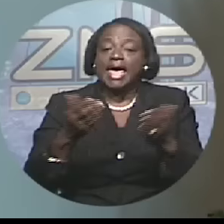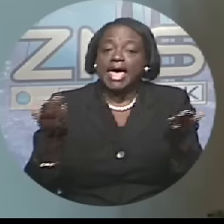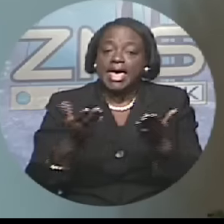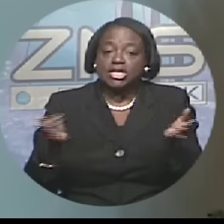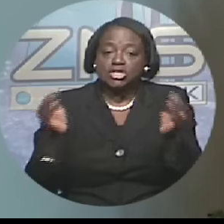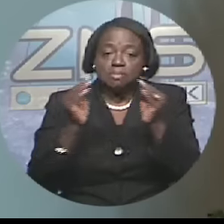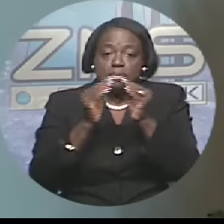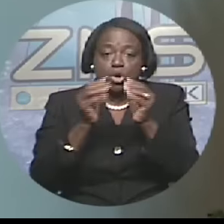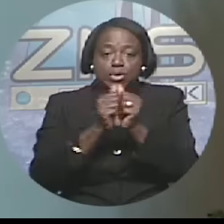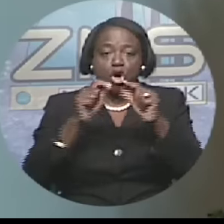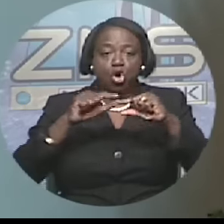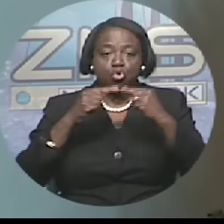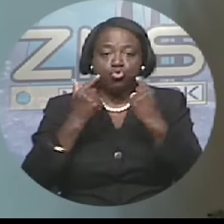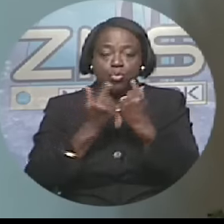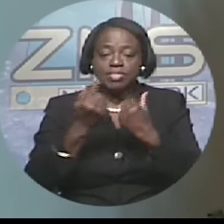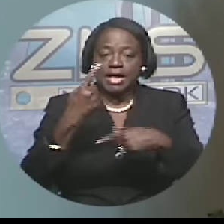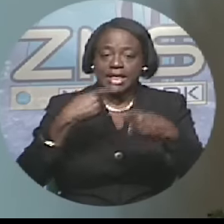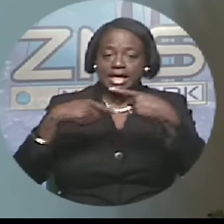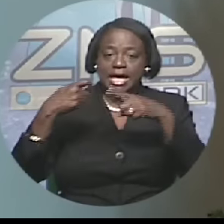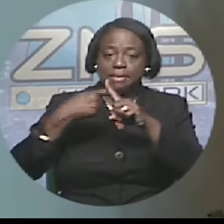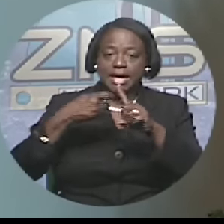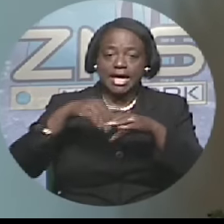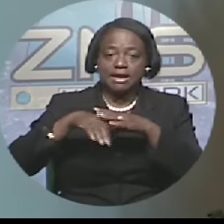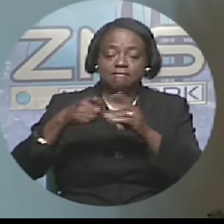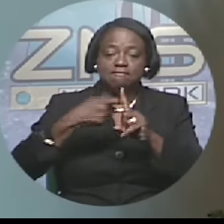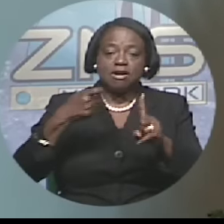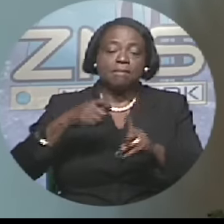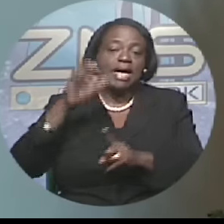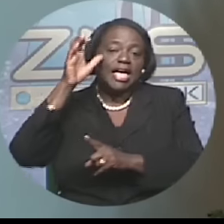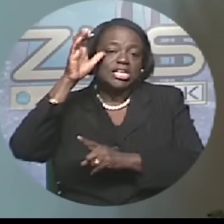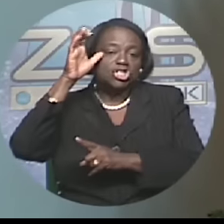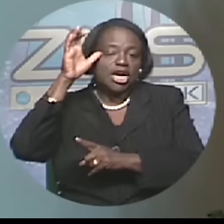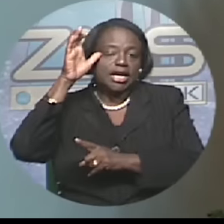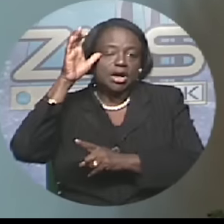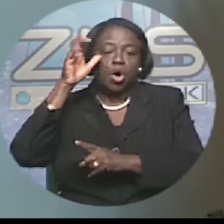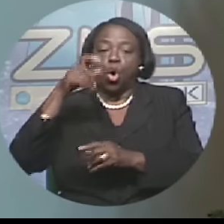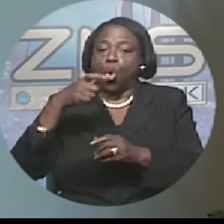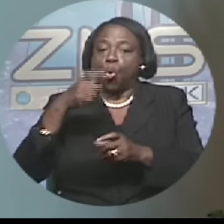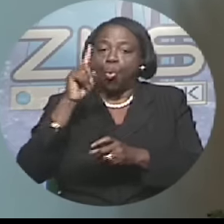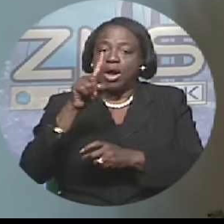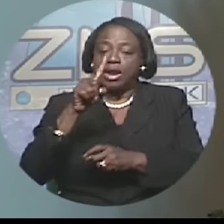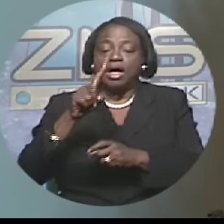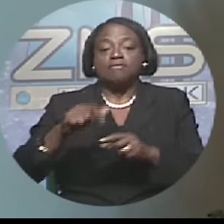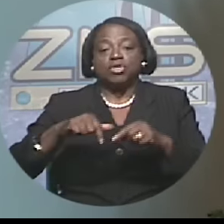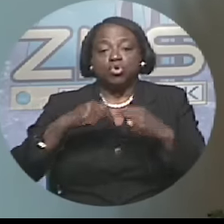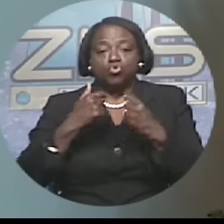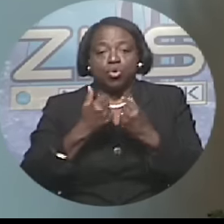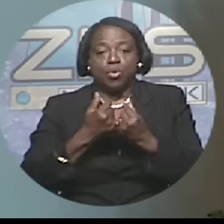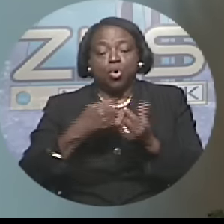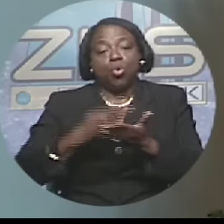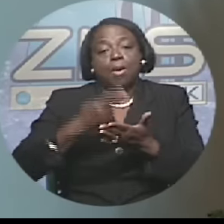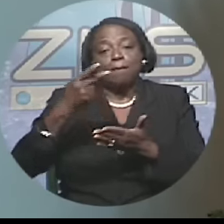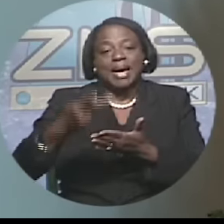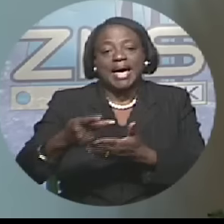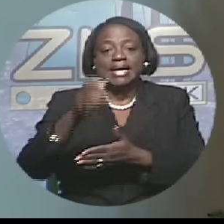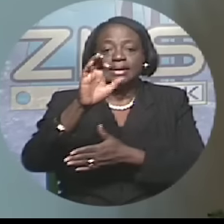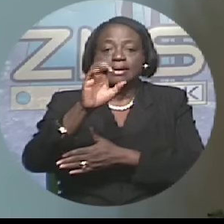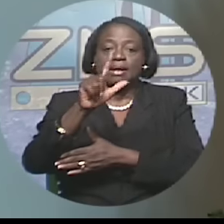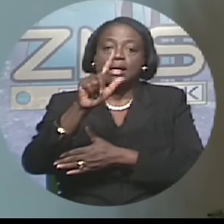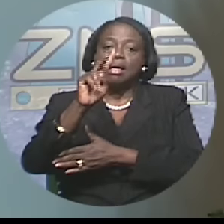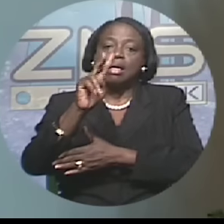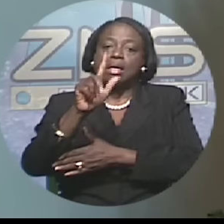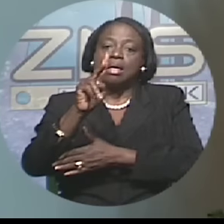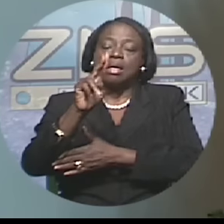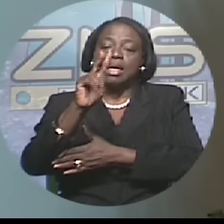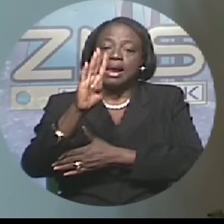China. This is the group that has purchased Club Med worldwide, a Chinese group that owns now the Club Med operations